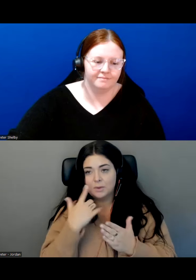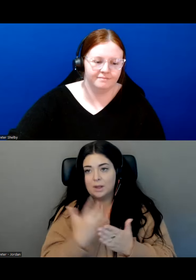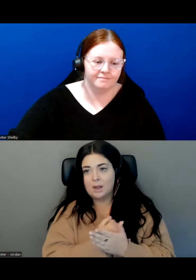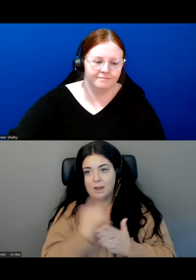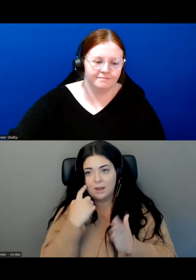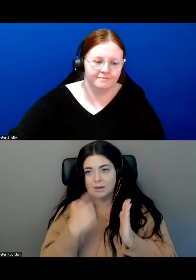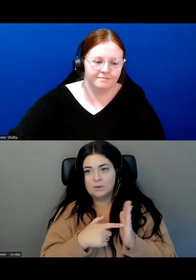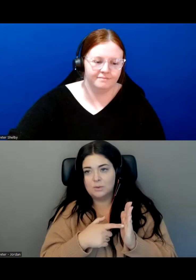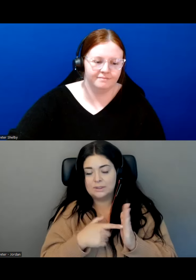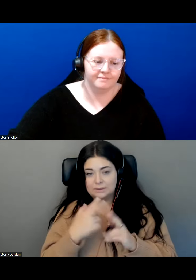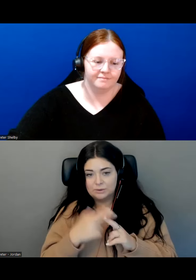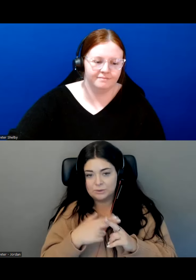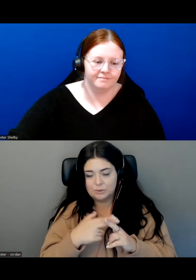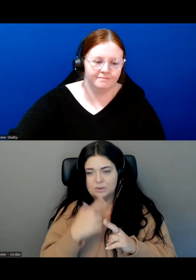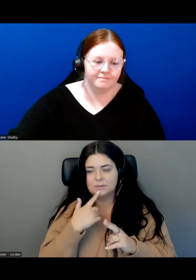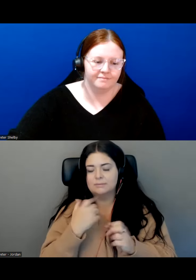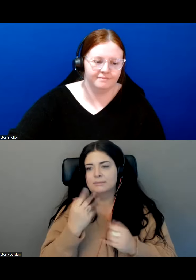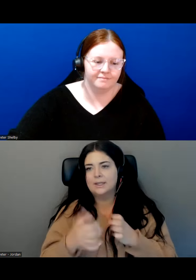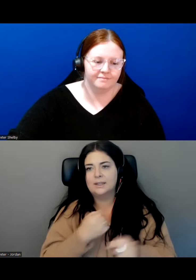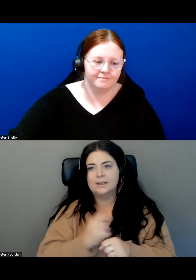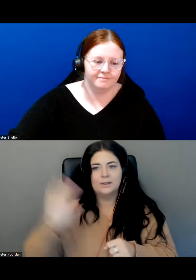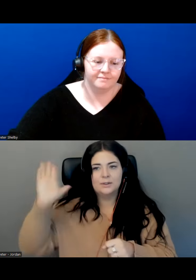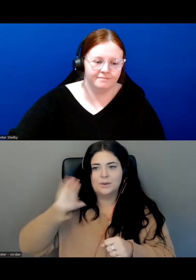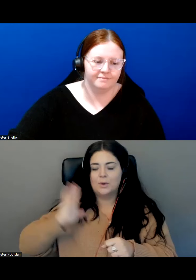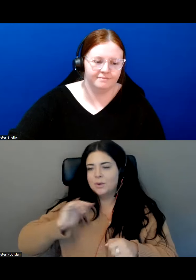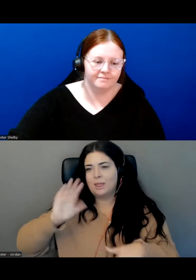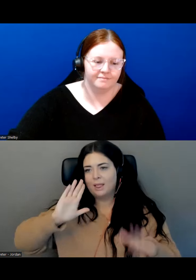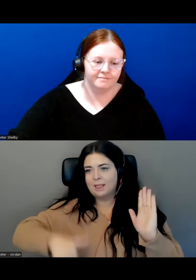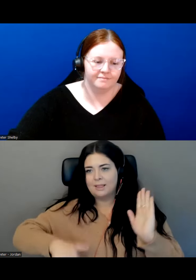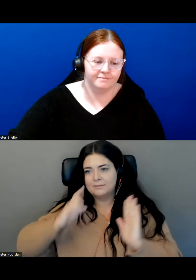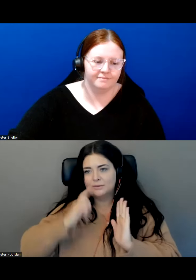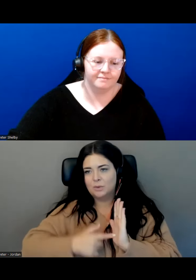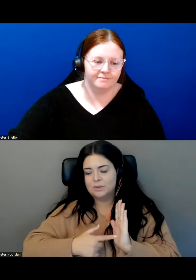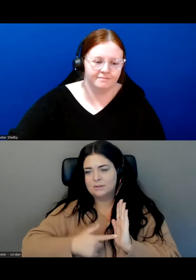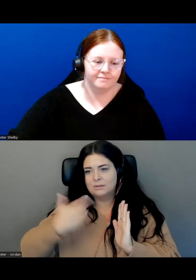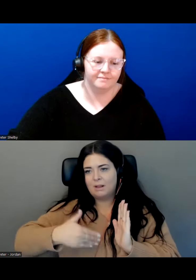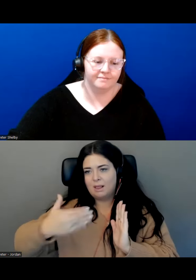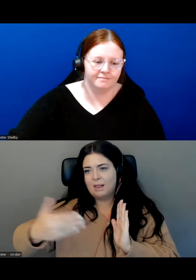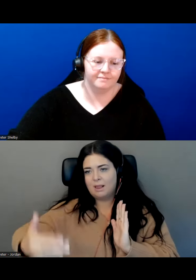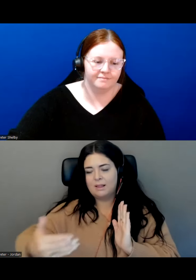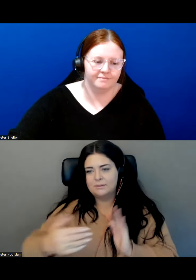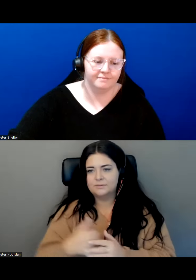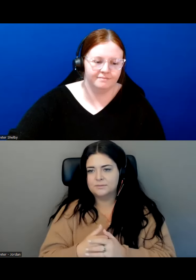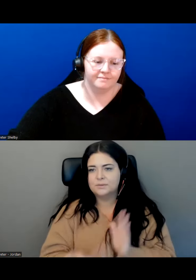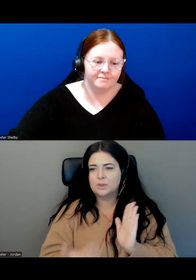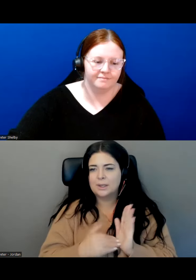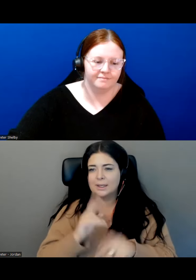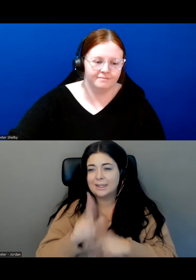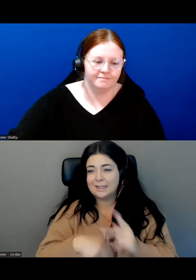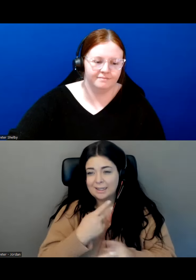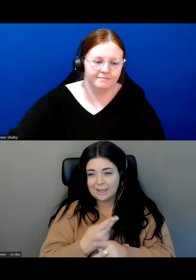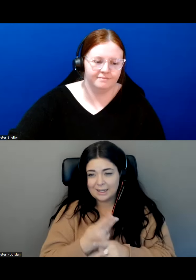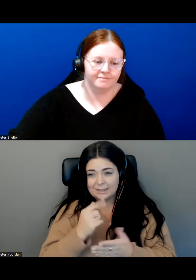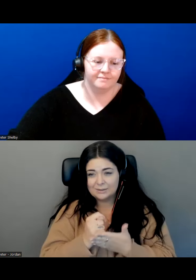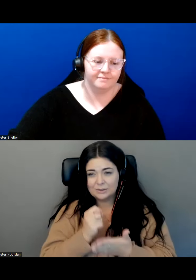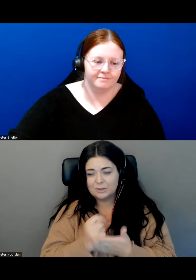losses a lot earlier than we did years ago. So I think that the type of treatments